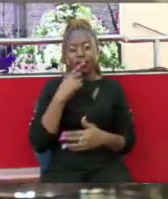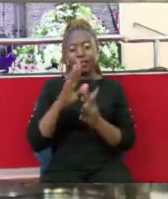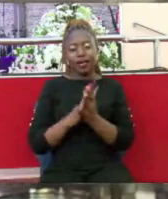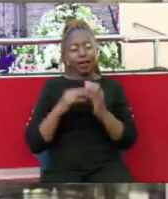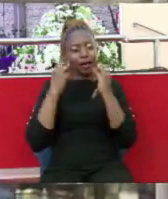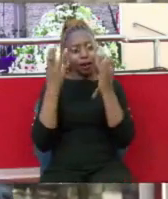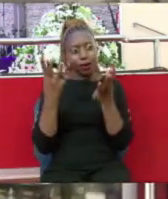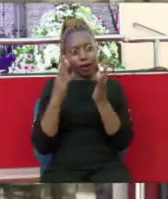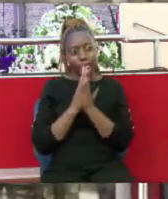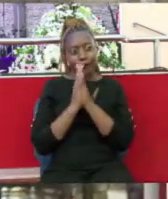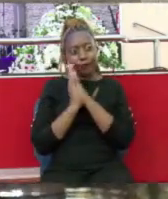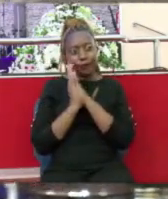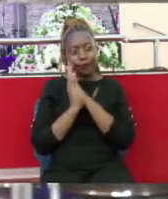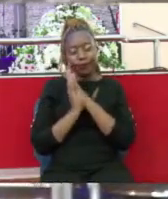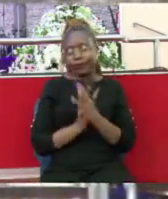hallelujah.